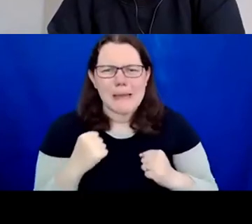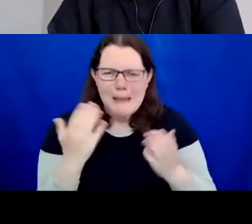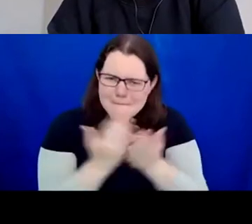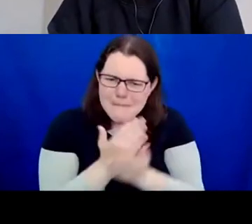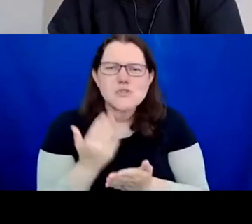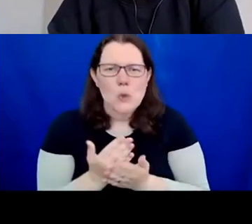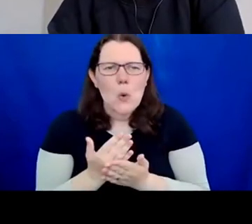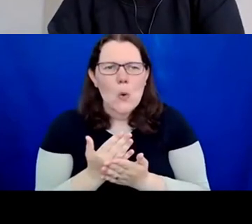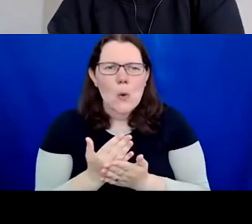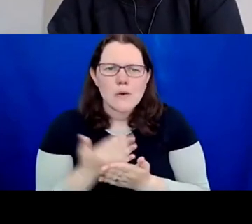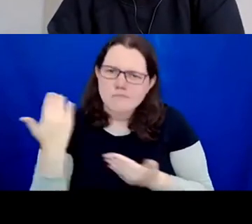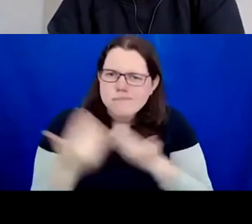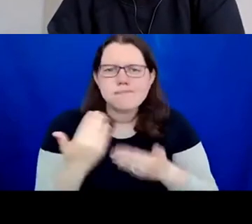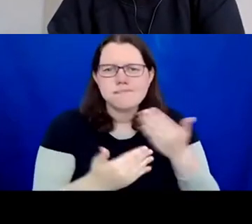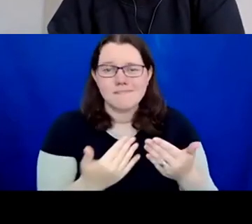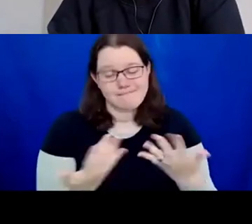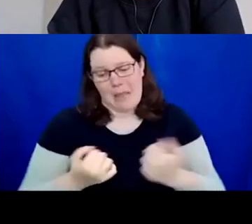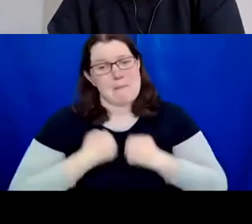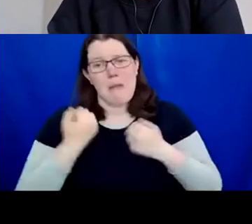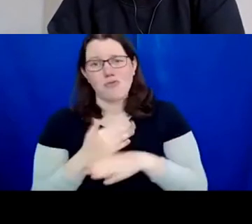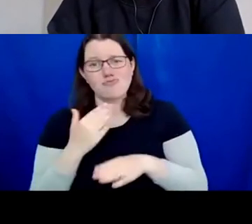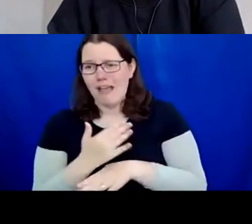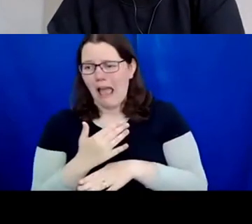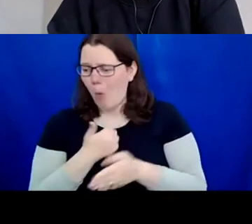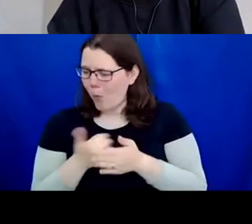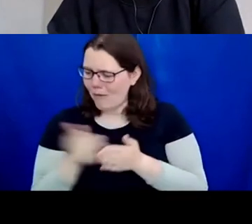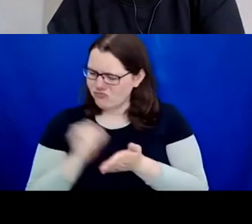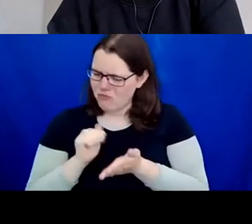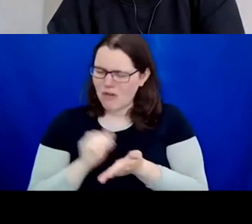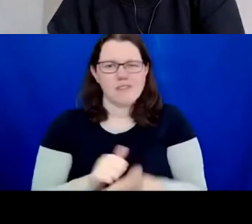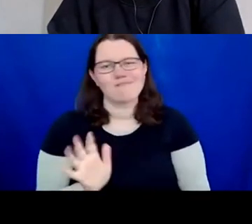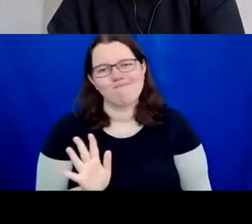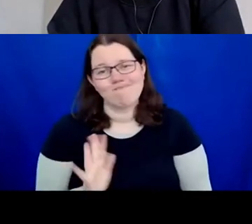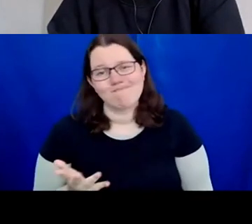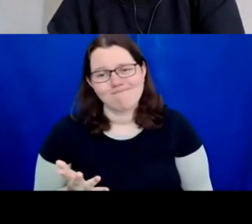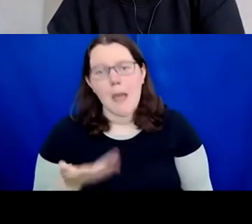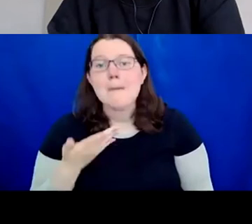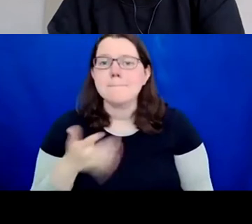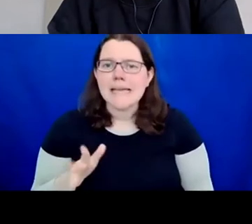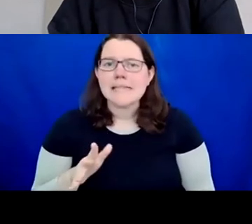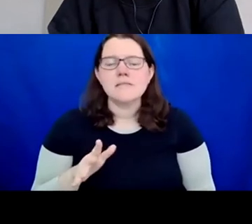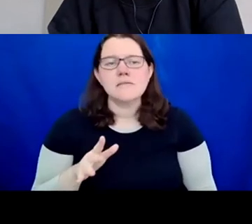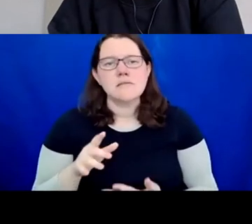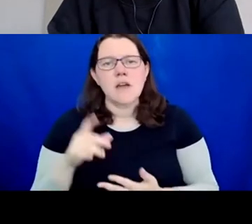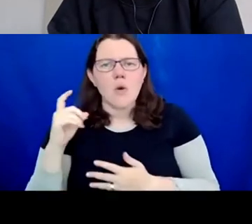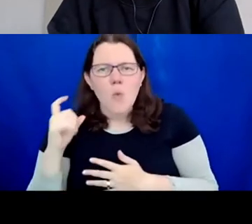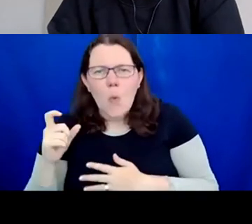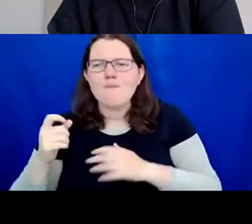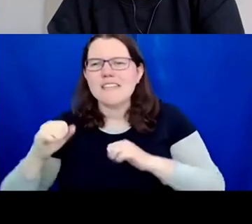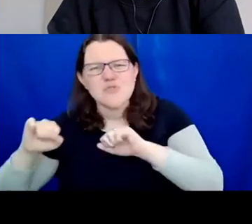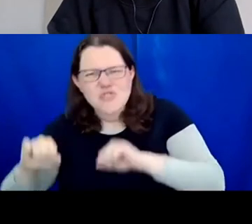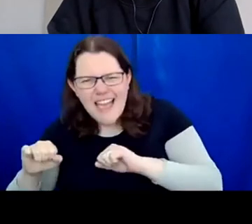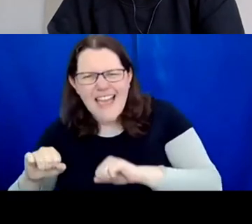always got it right. And as when I was the chair of the core at Corby and on the board at Rutherford Derngate,